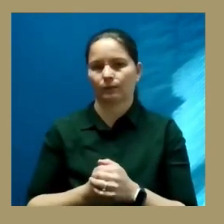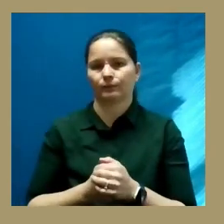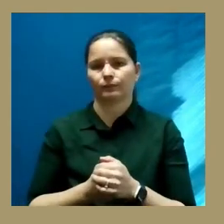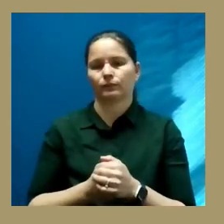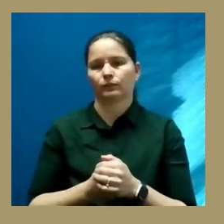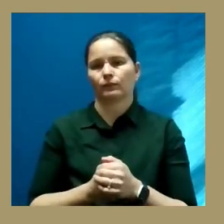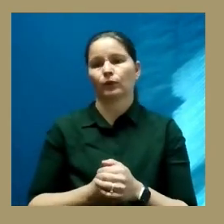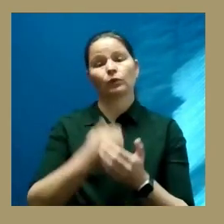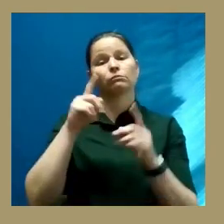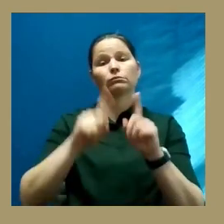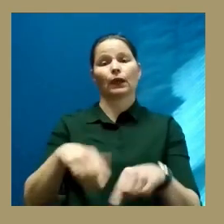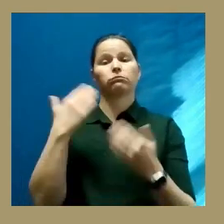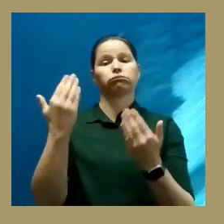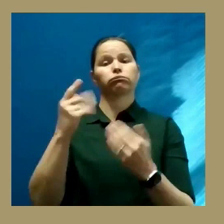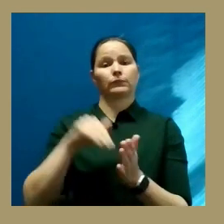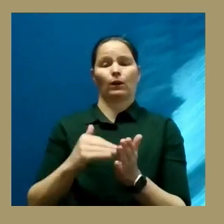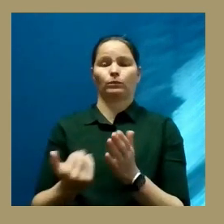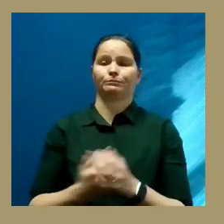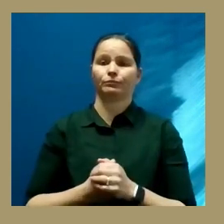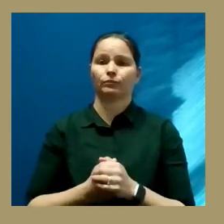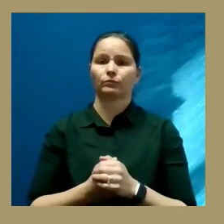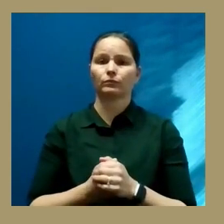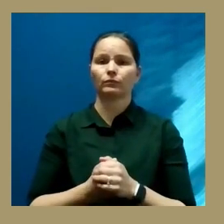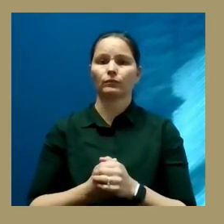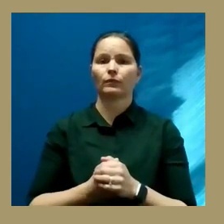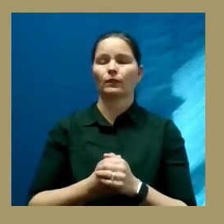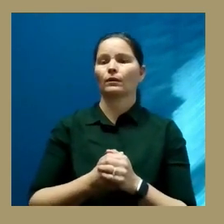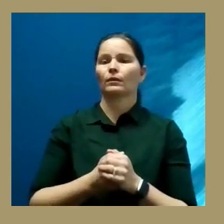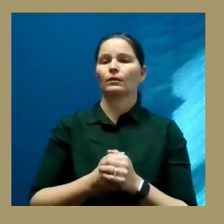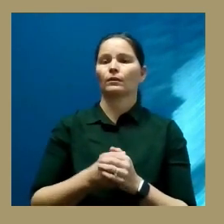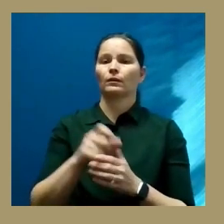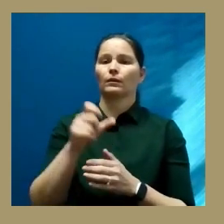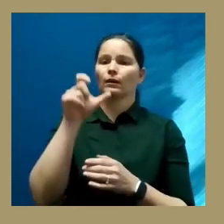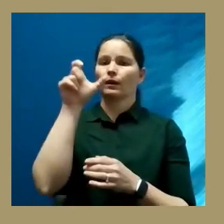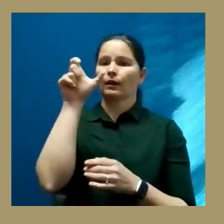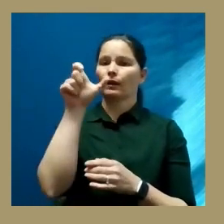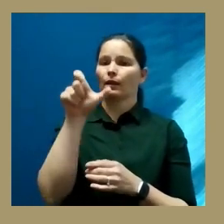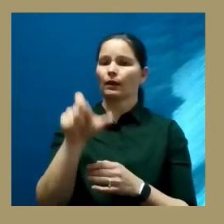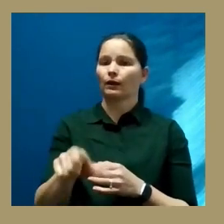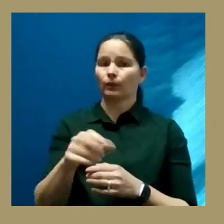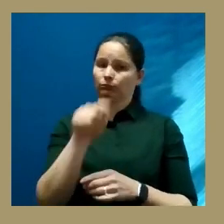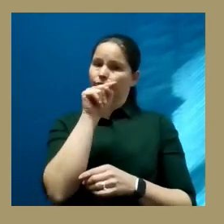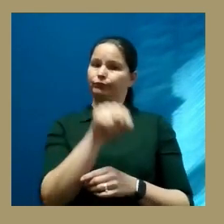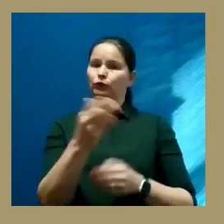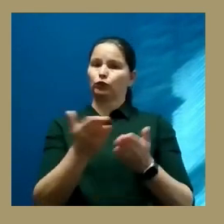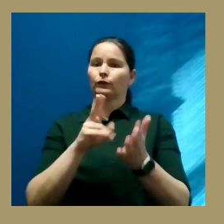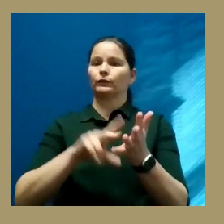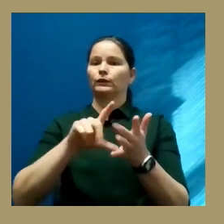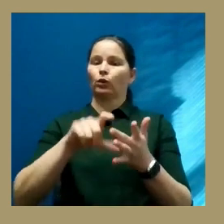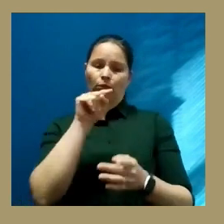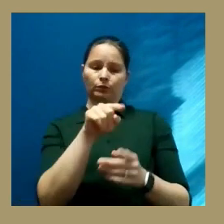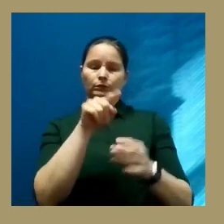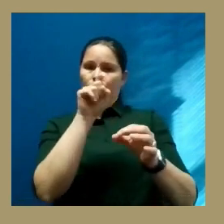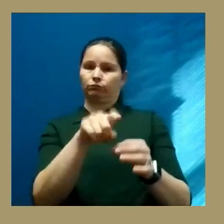start the presentation. The customer, would tap the Service Victoria icon again that they would have in their stored